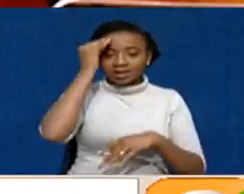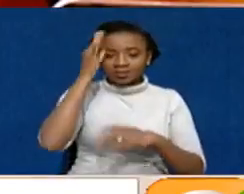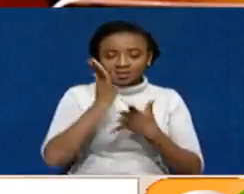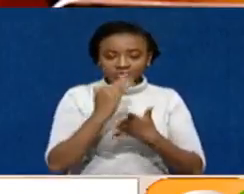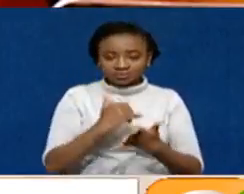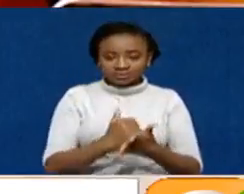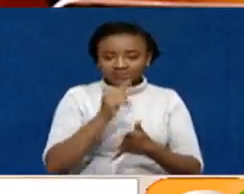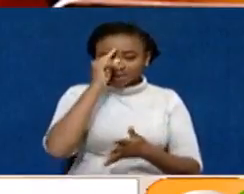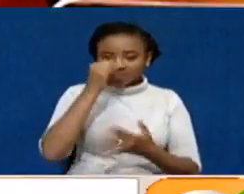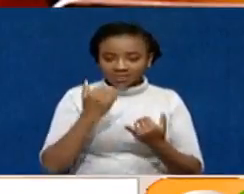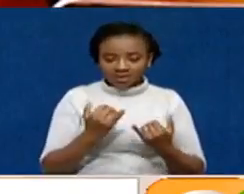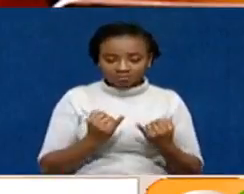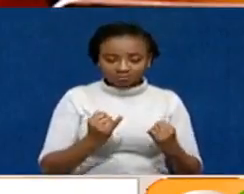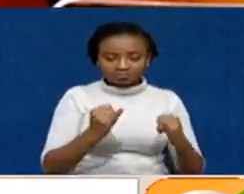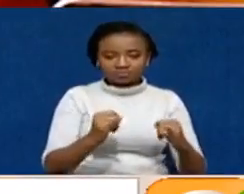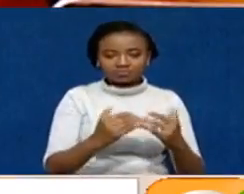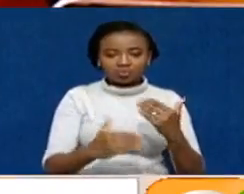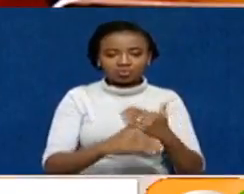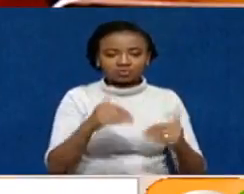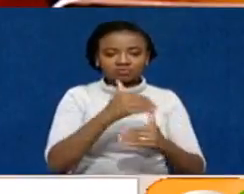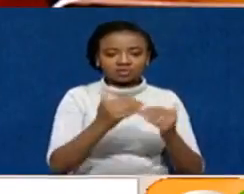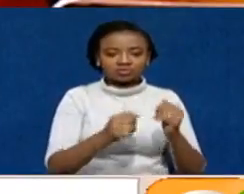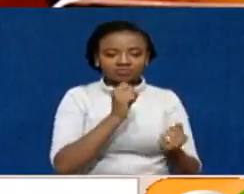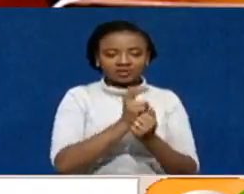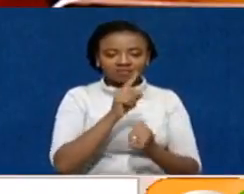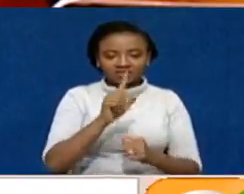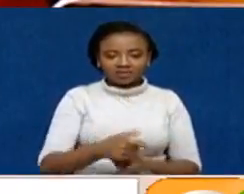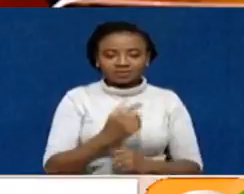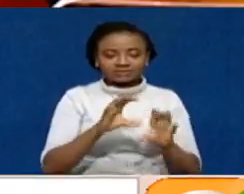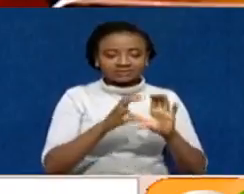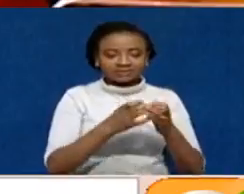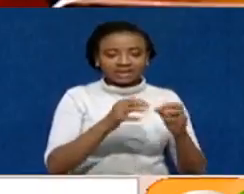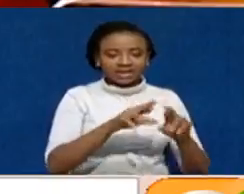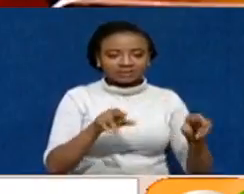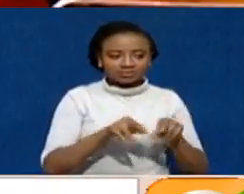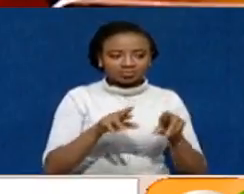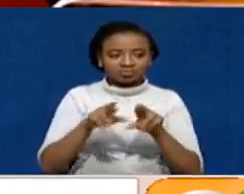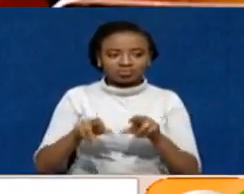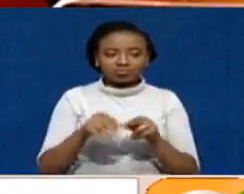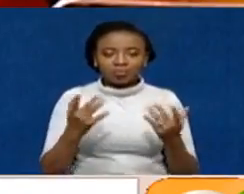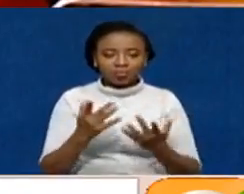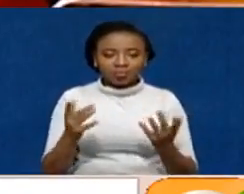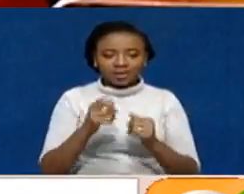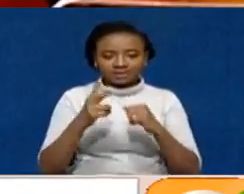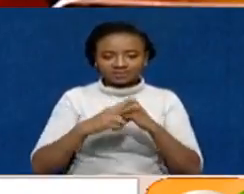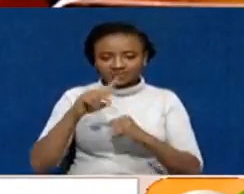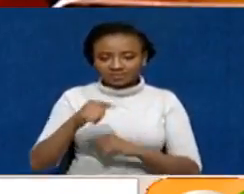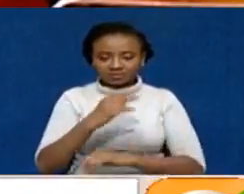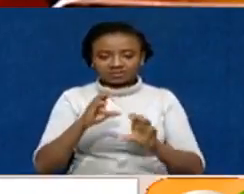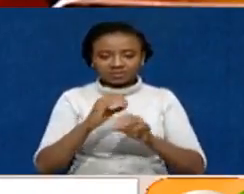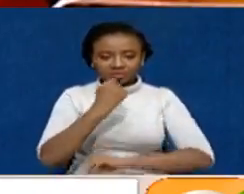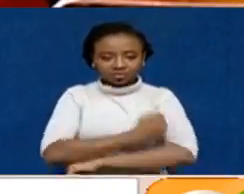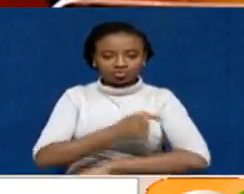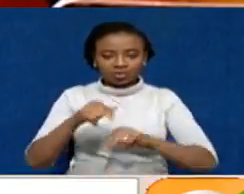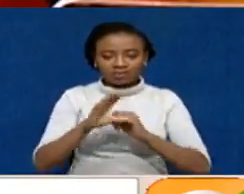government is rolling out the construction of more than 11,000 new classrooms in 7,000 schools in the country as it